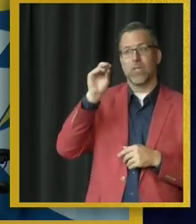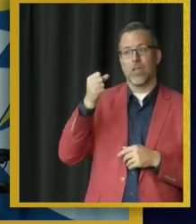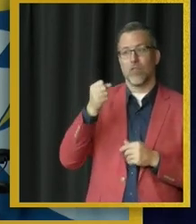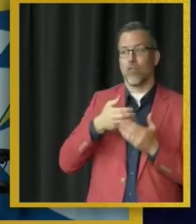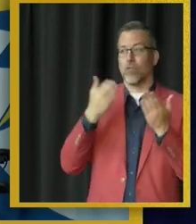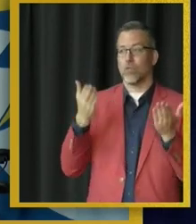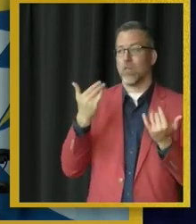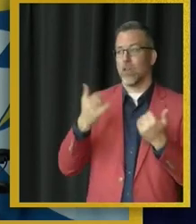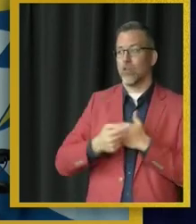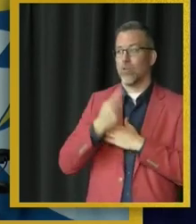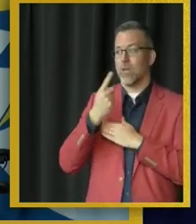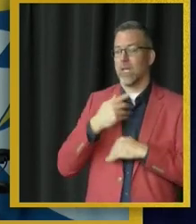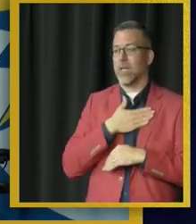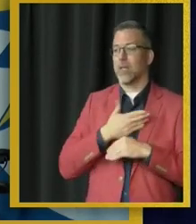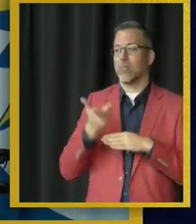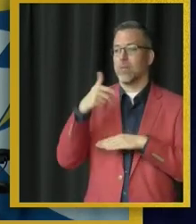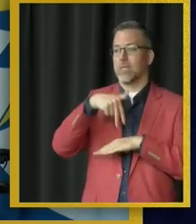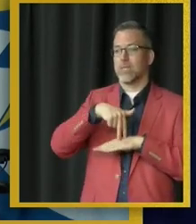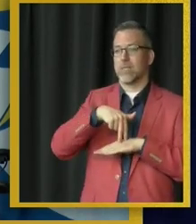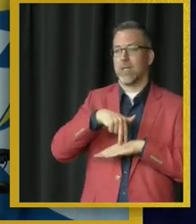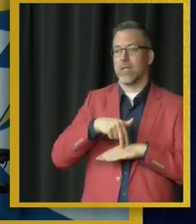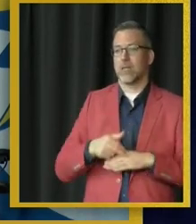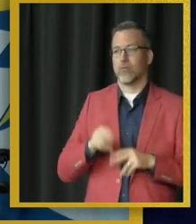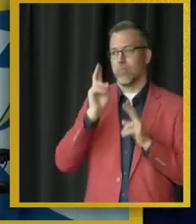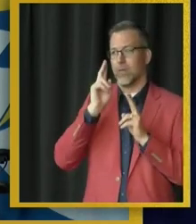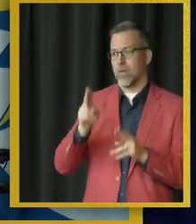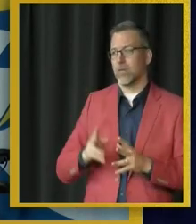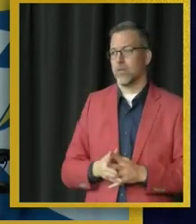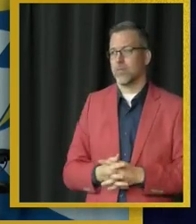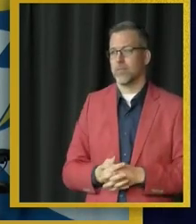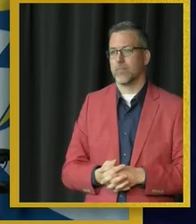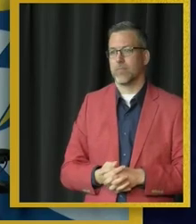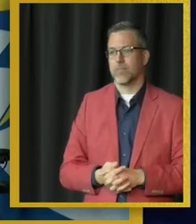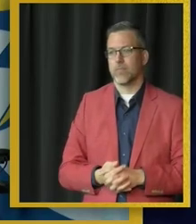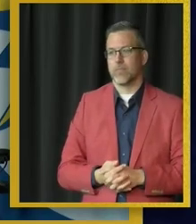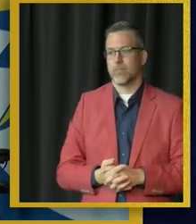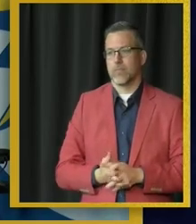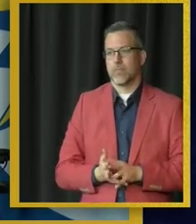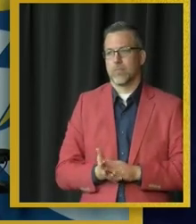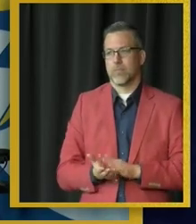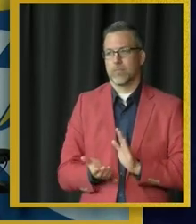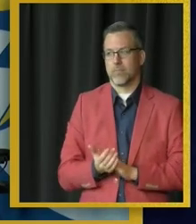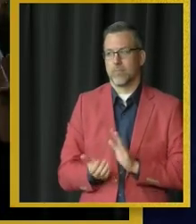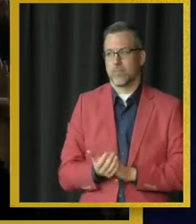and I'd like to ask them to stand to be recognized.